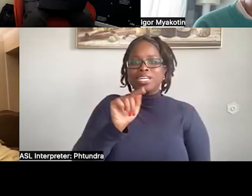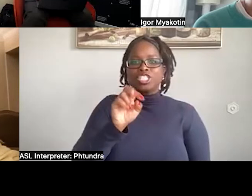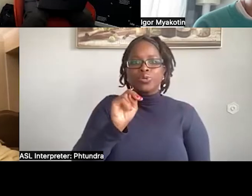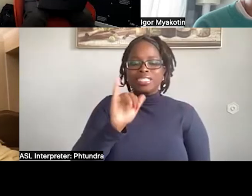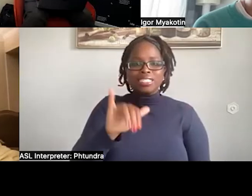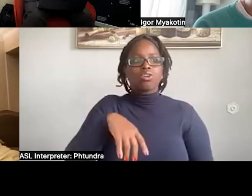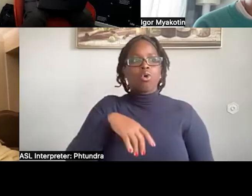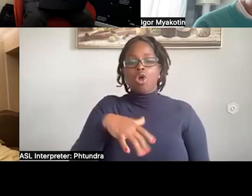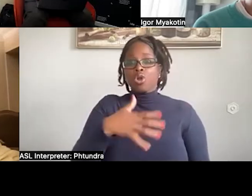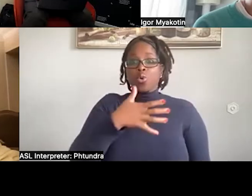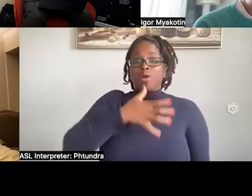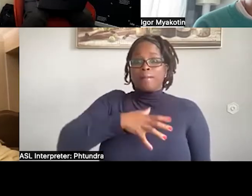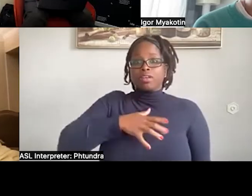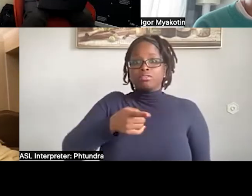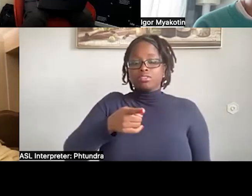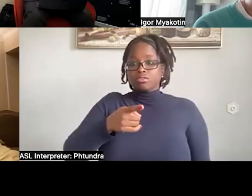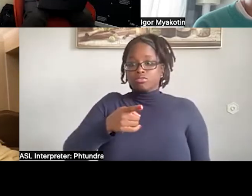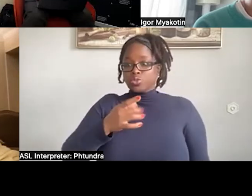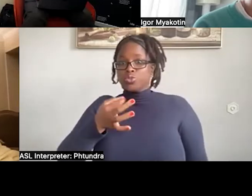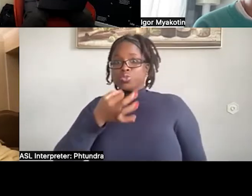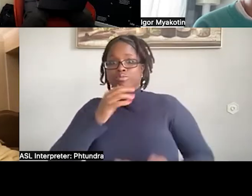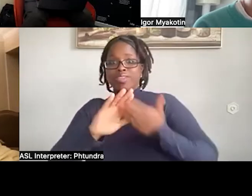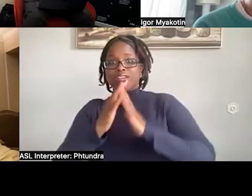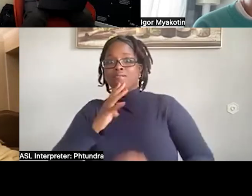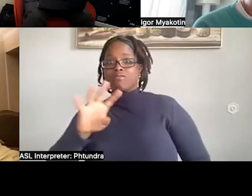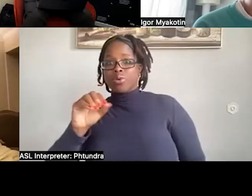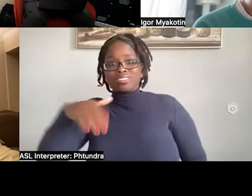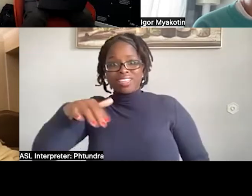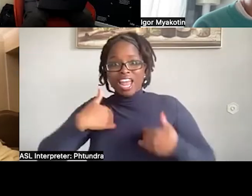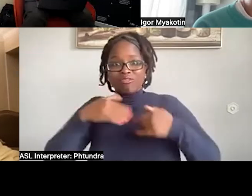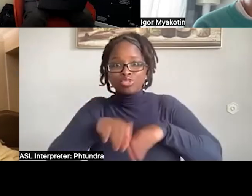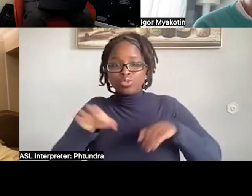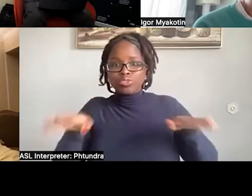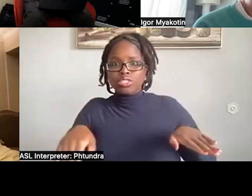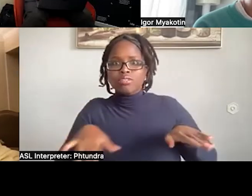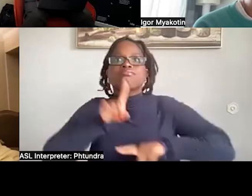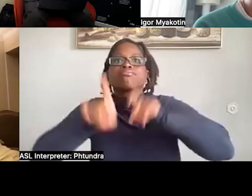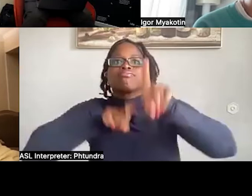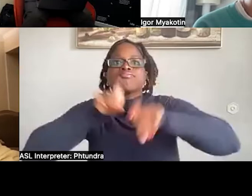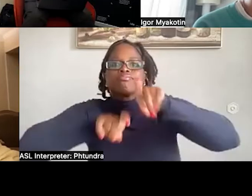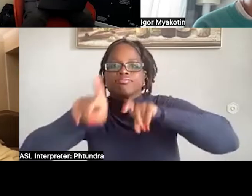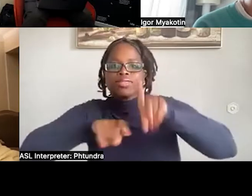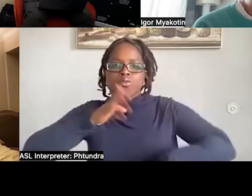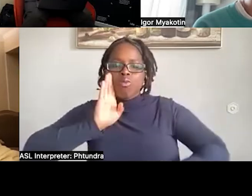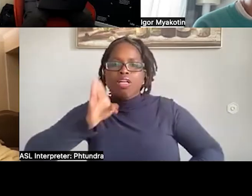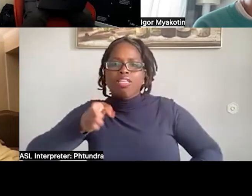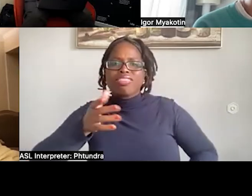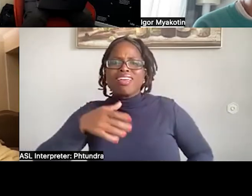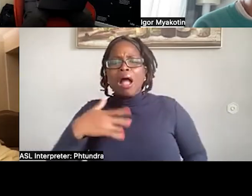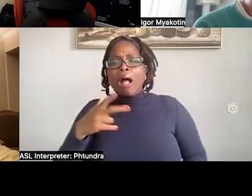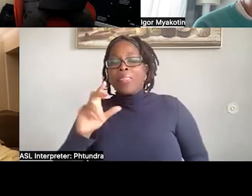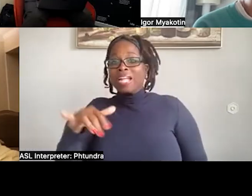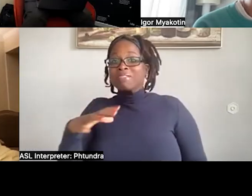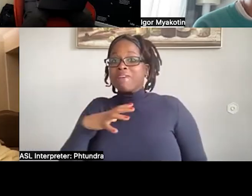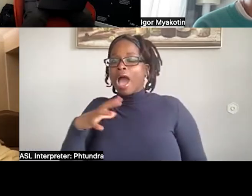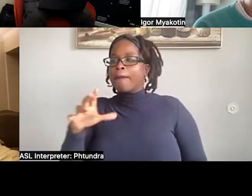not having childs yet. But the fund tell it's fine, but concentrate more in Cuba.